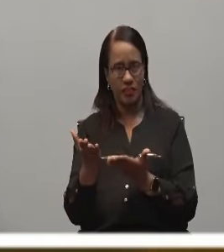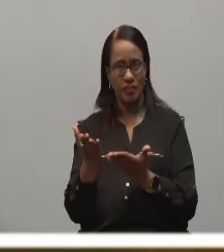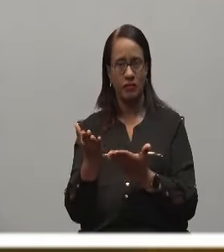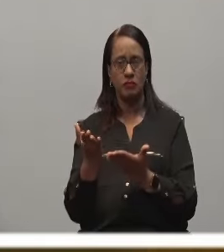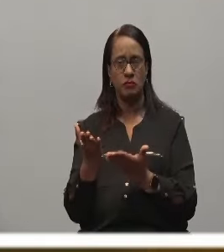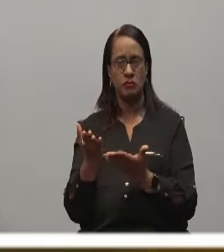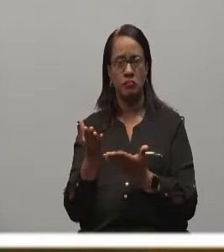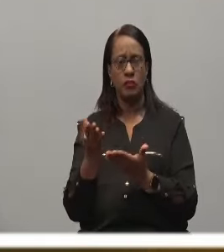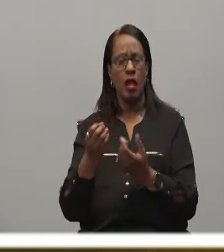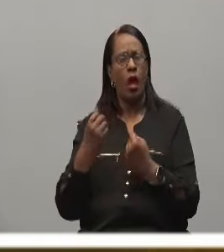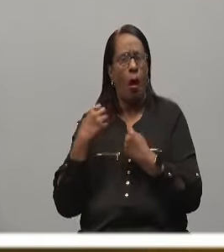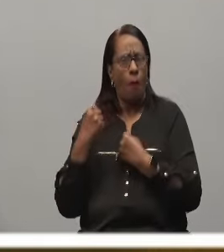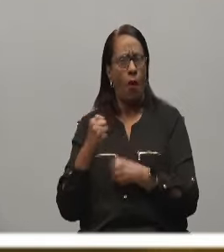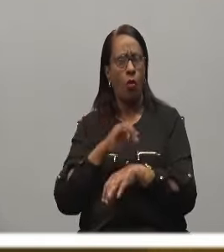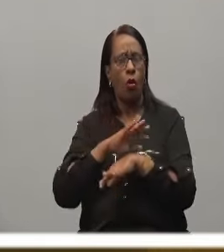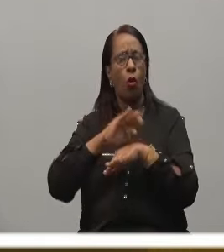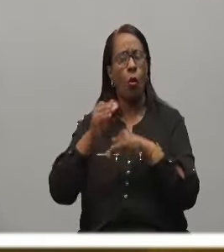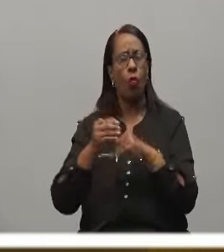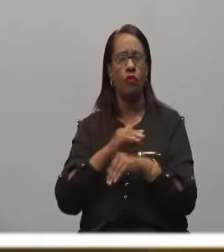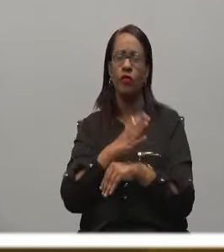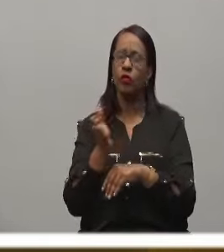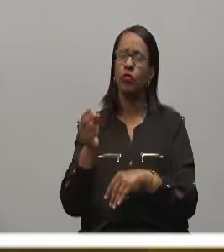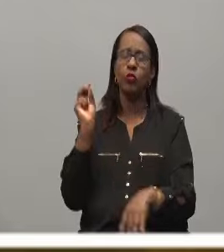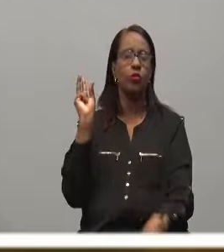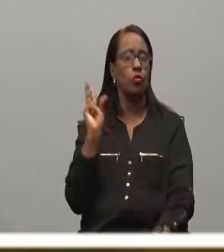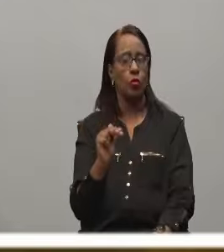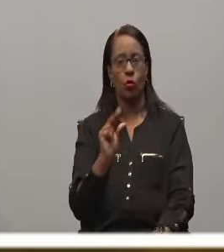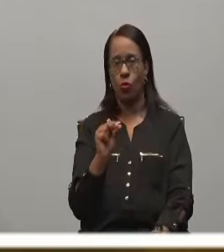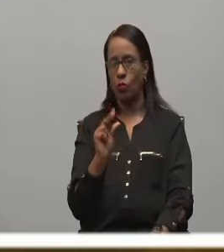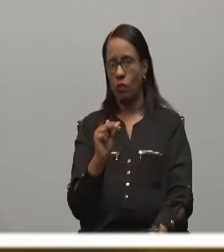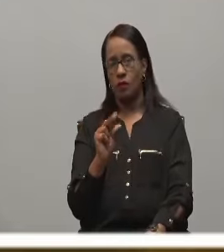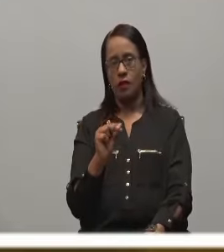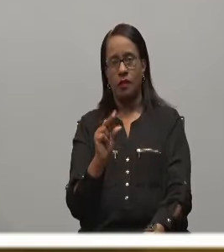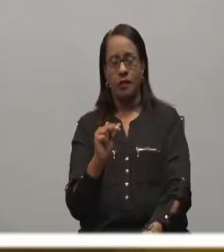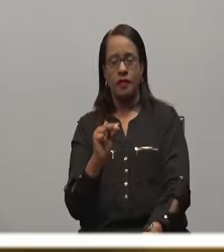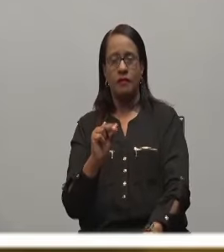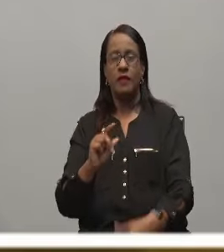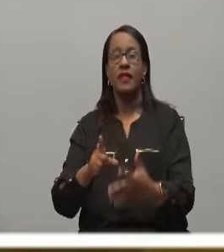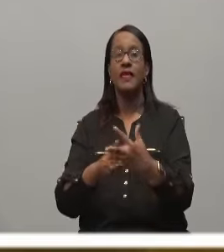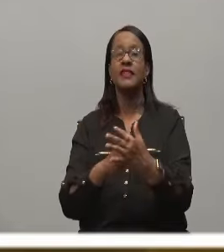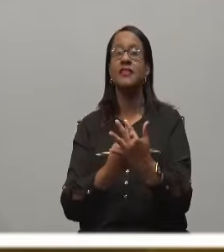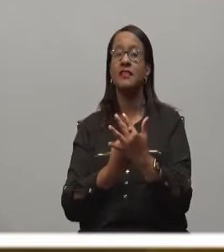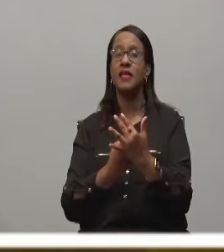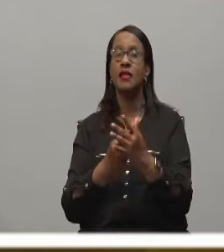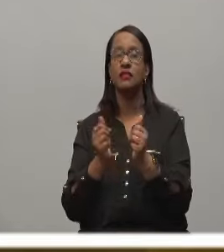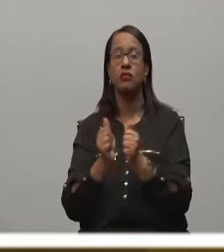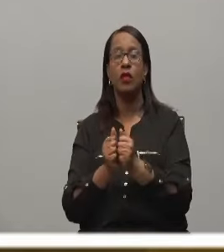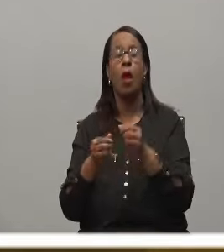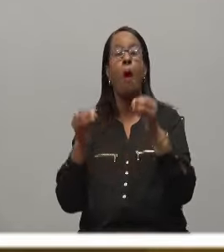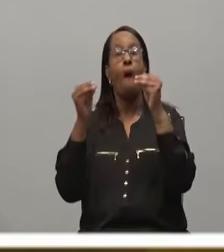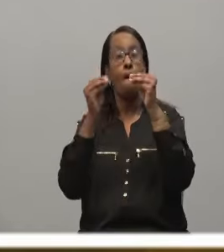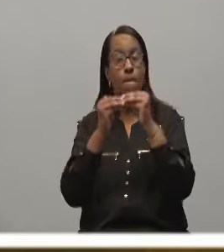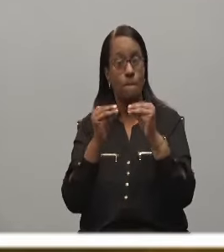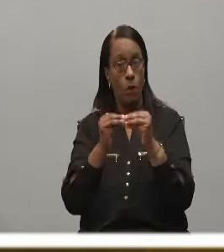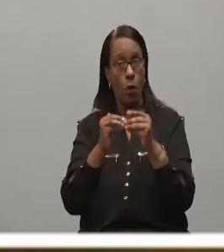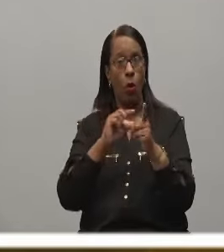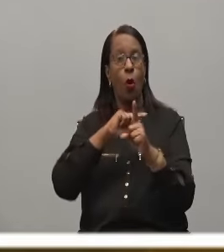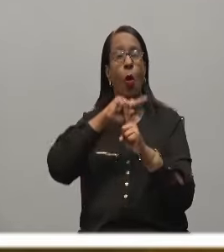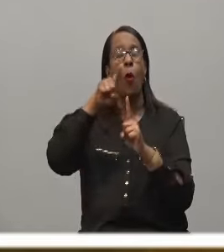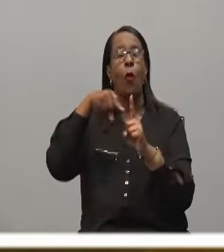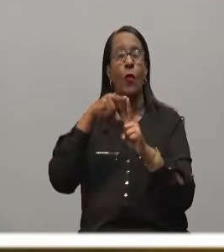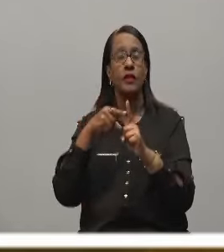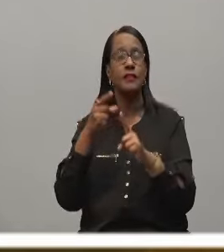power, you know. All it is a suggestion. It starts now being more than that when you start to